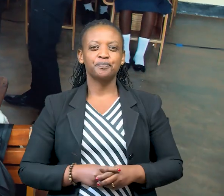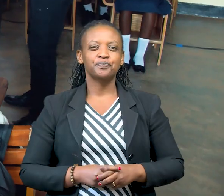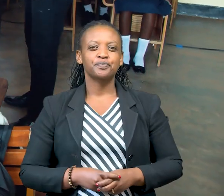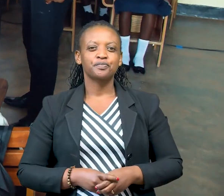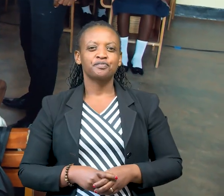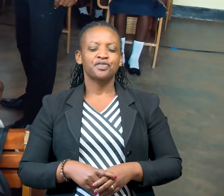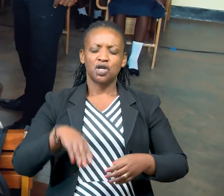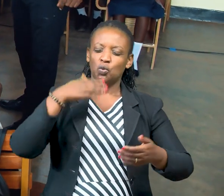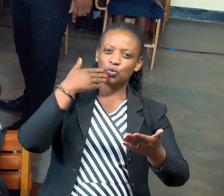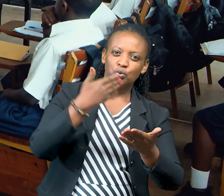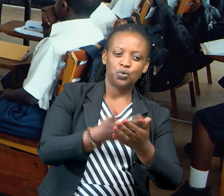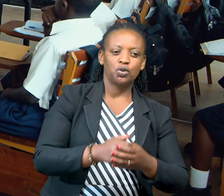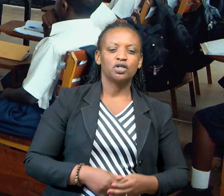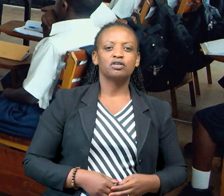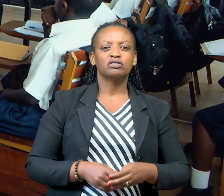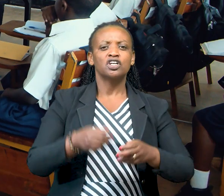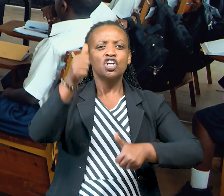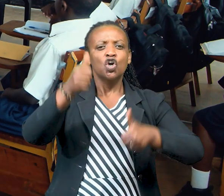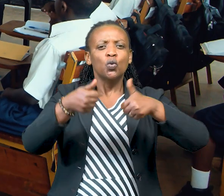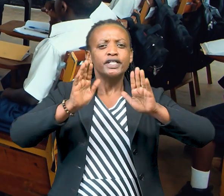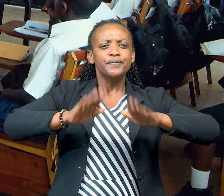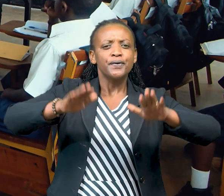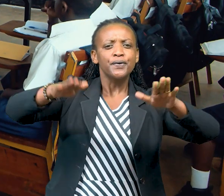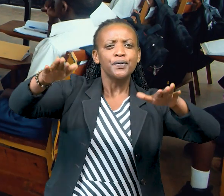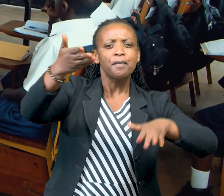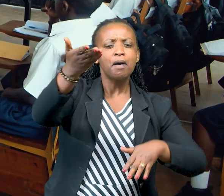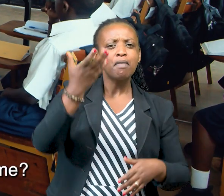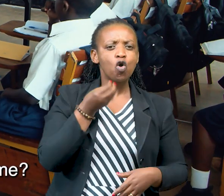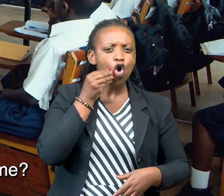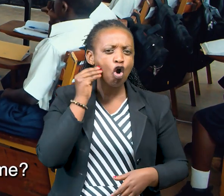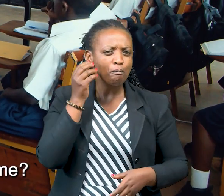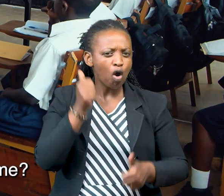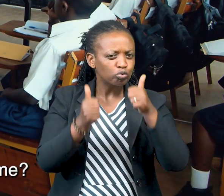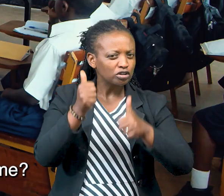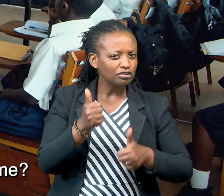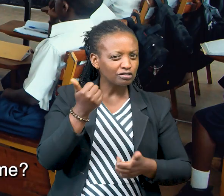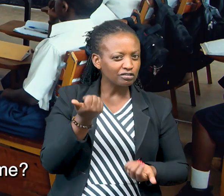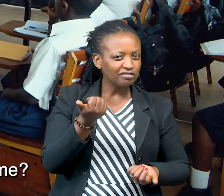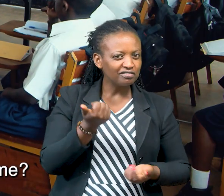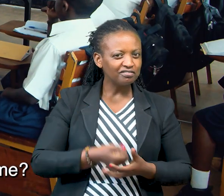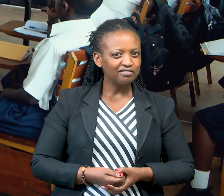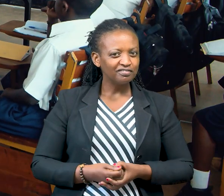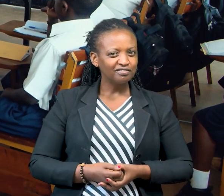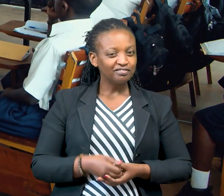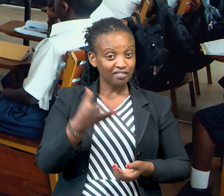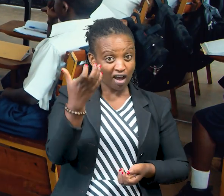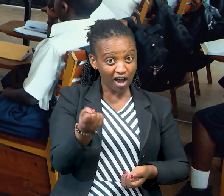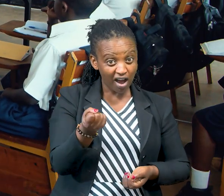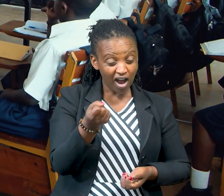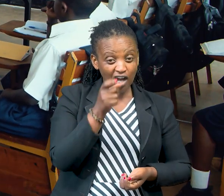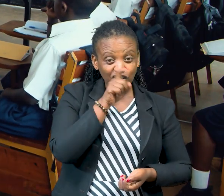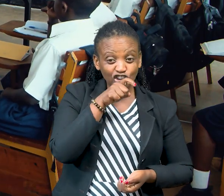Okay, that is very good. Which bird do you have? Joseph, which bird do you have at home?